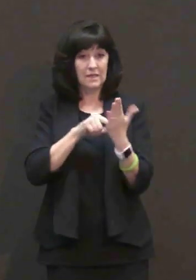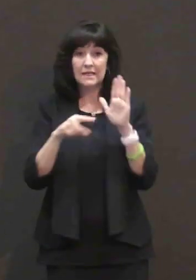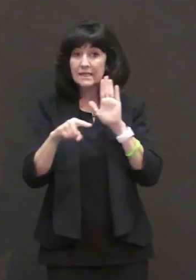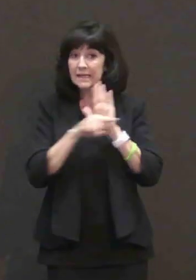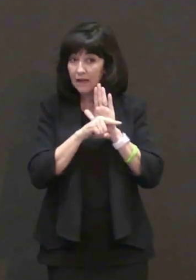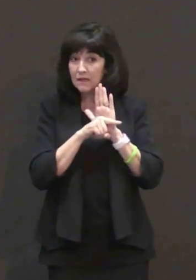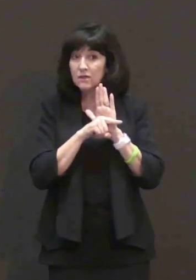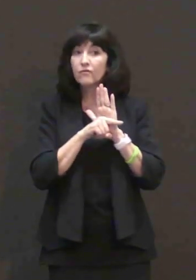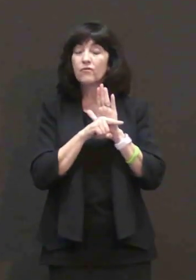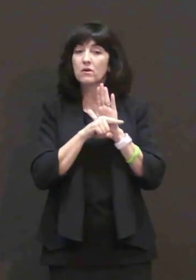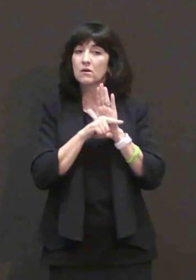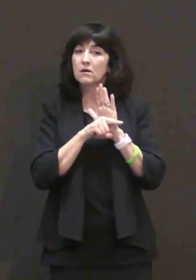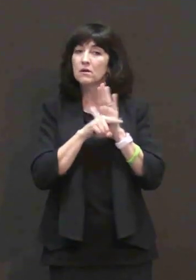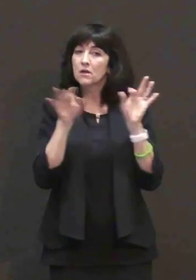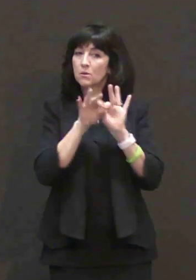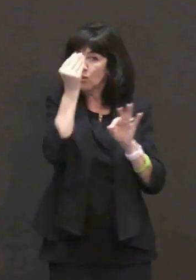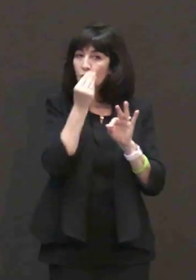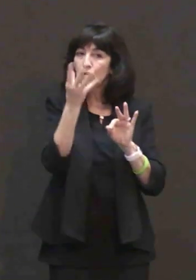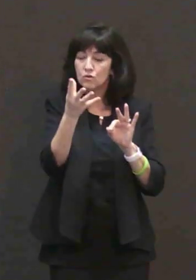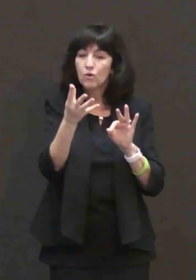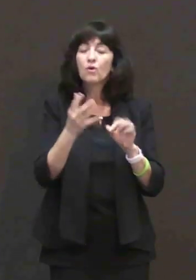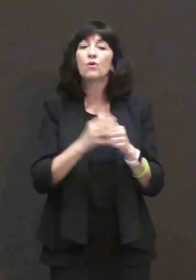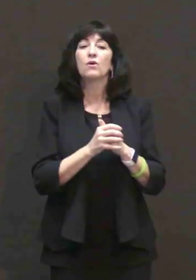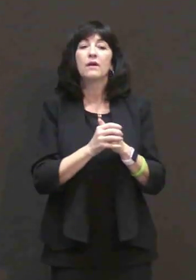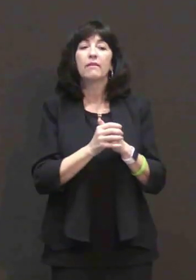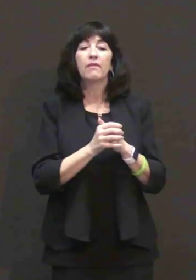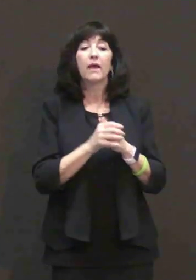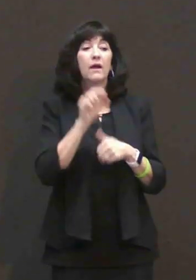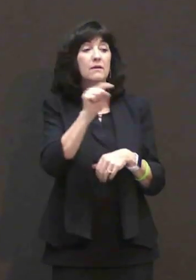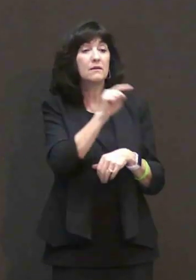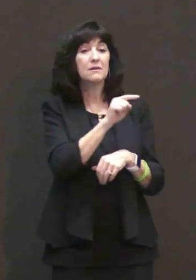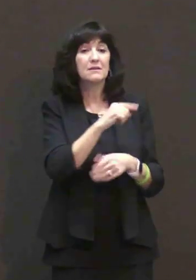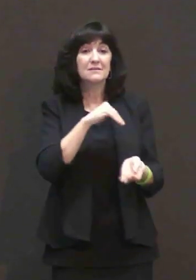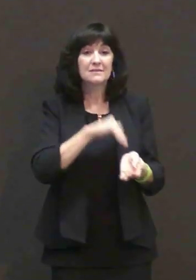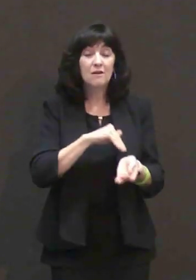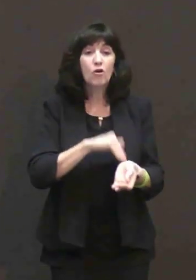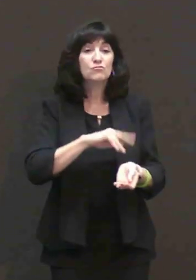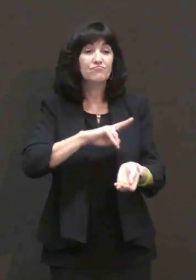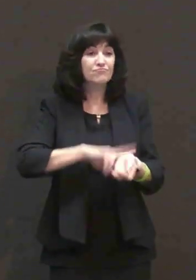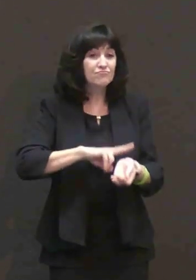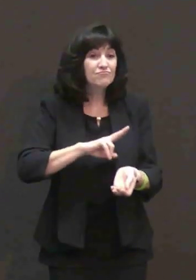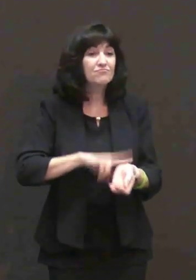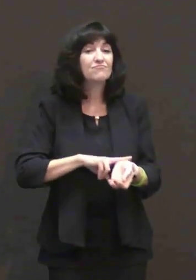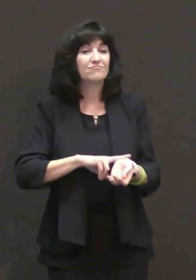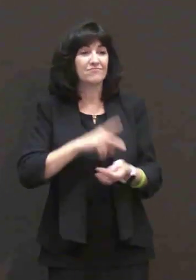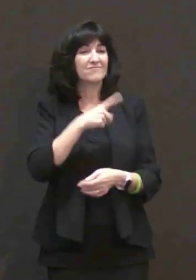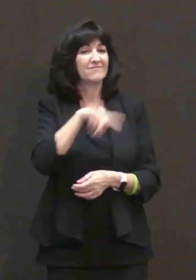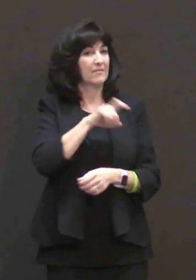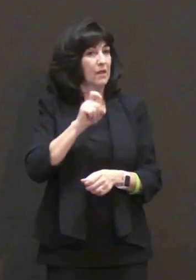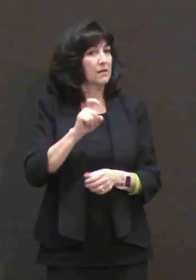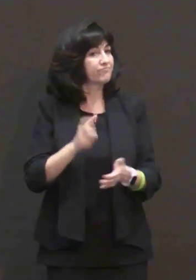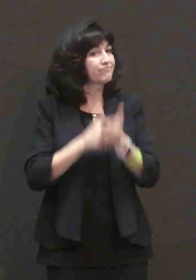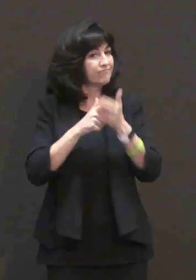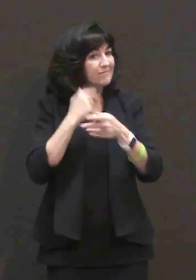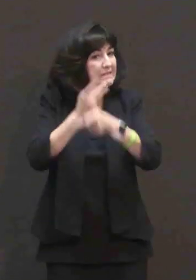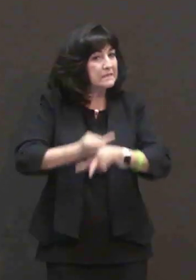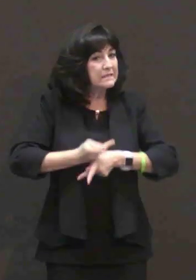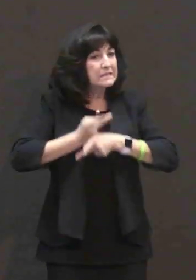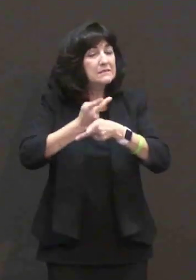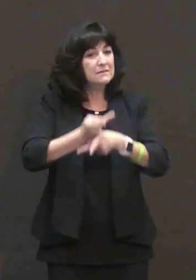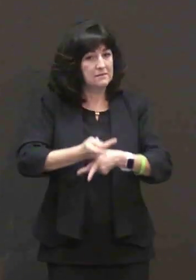as a negative, then clinicians and individuals need to take a lot of caution, because we know